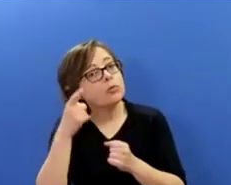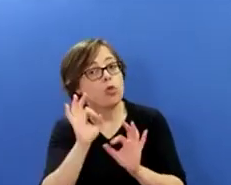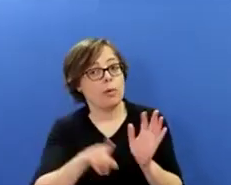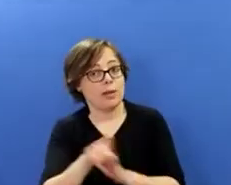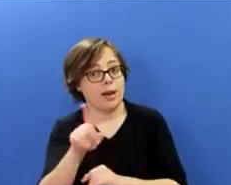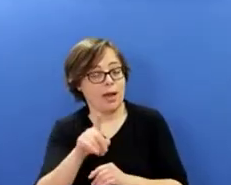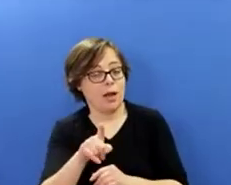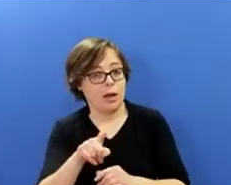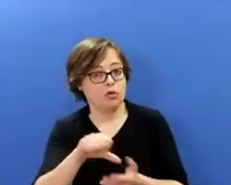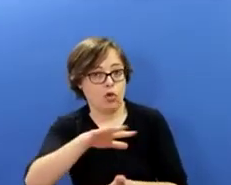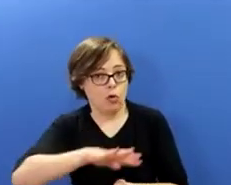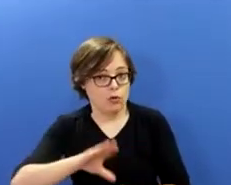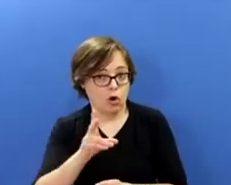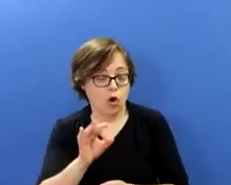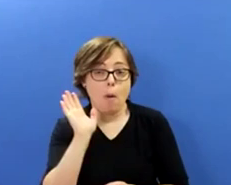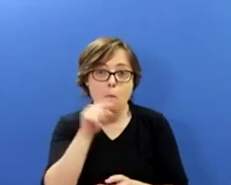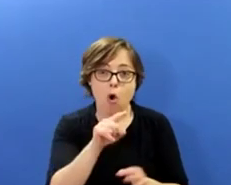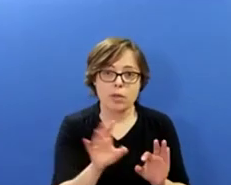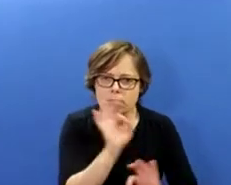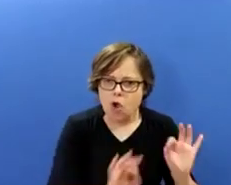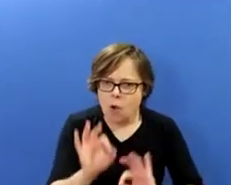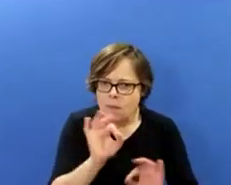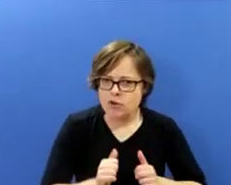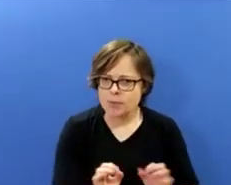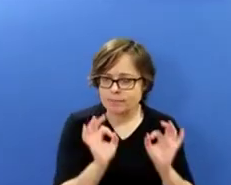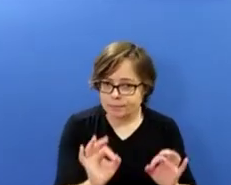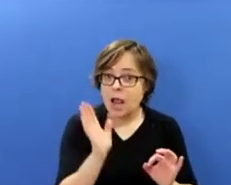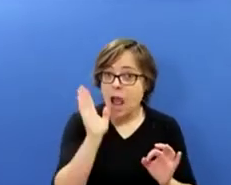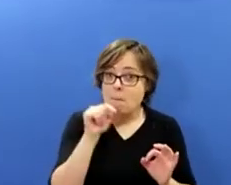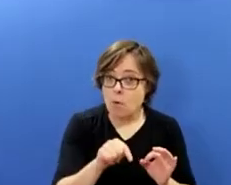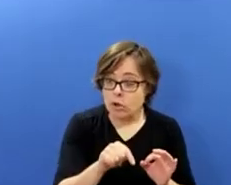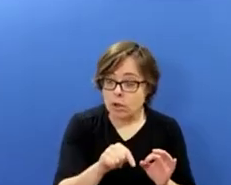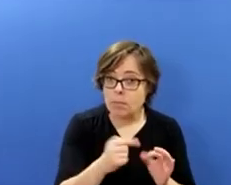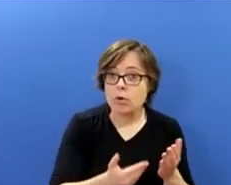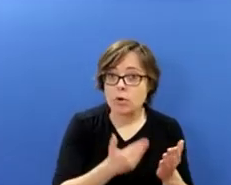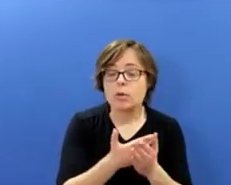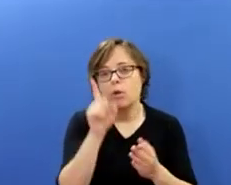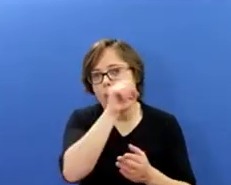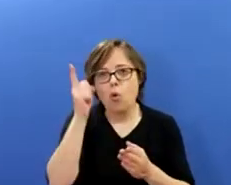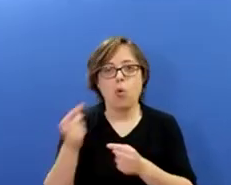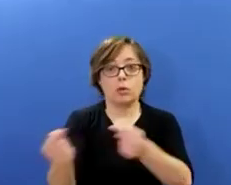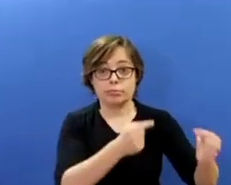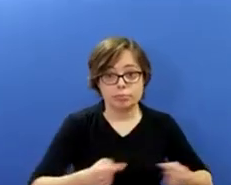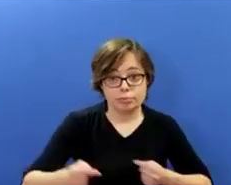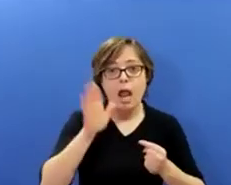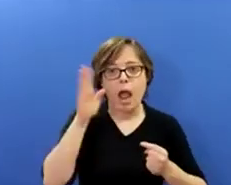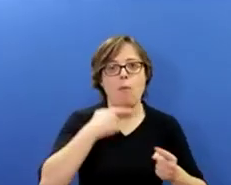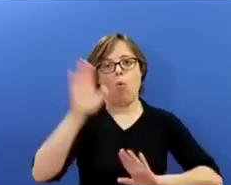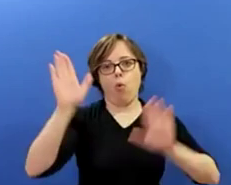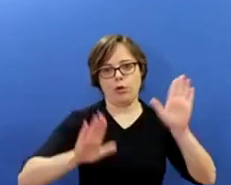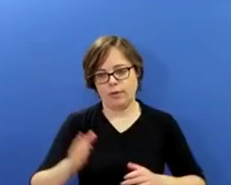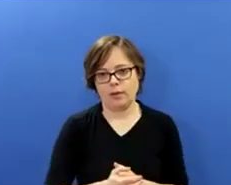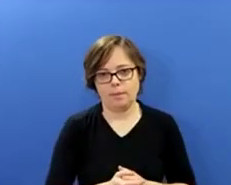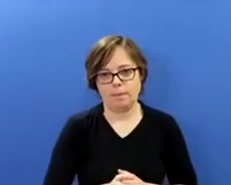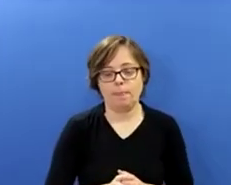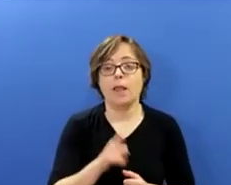are climate or environmentally friendly, then elaborate them, fine-tune them, and then they are subject to public debate and